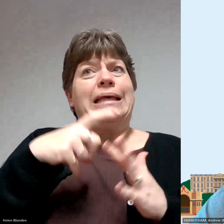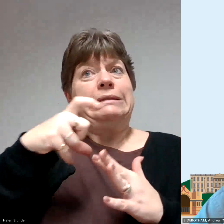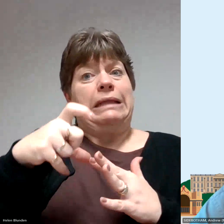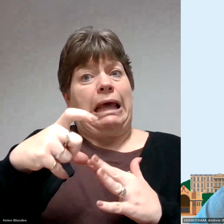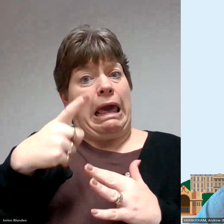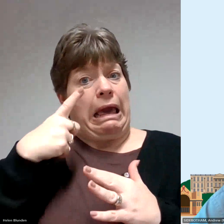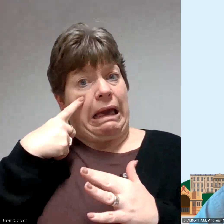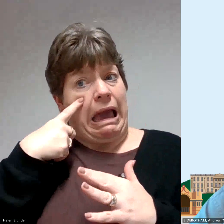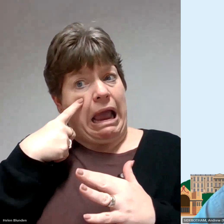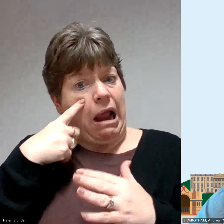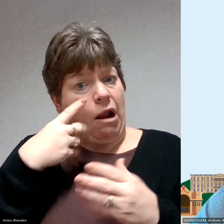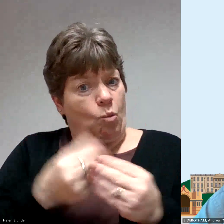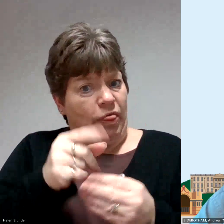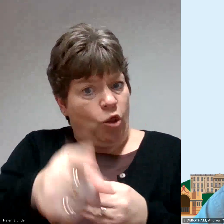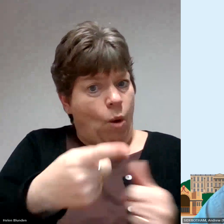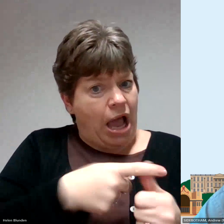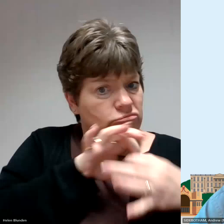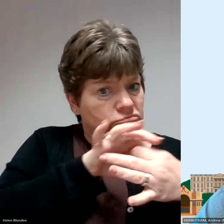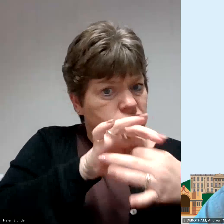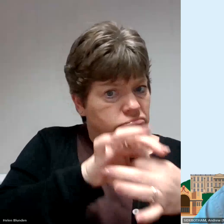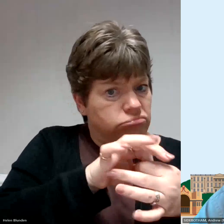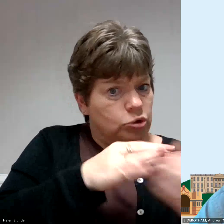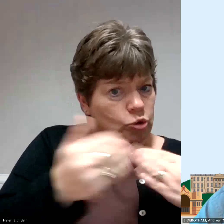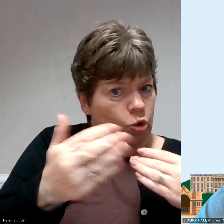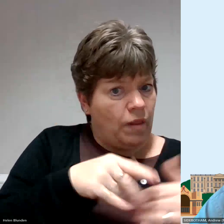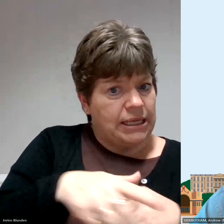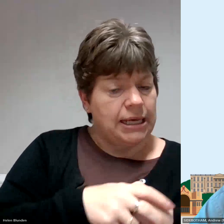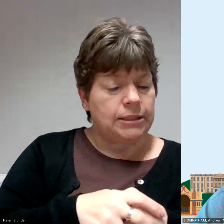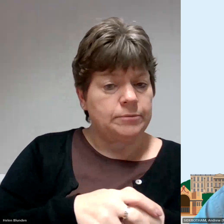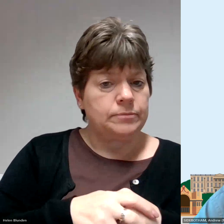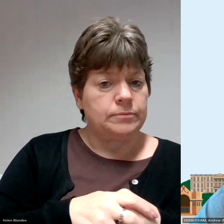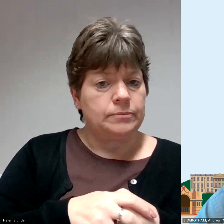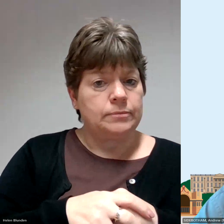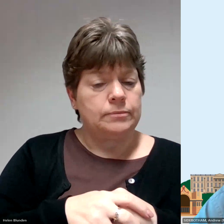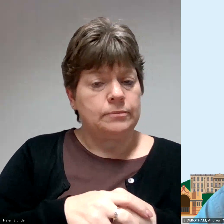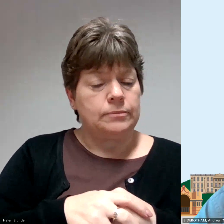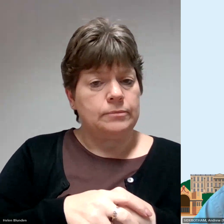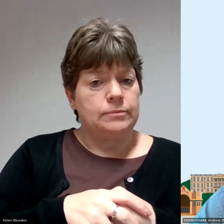something I can work with you, Andrew, to get hold of?